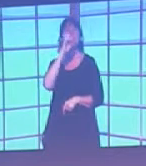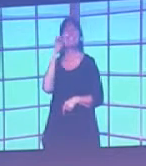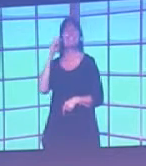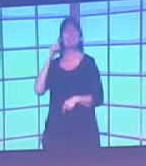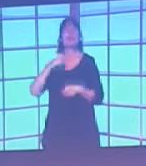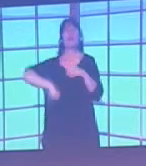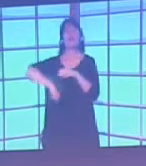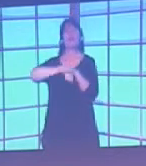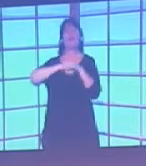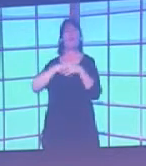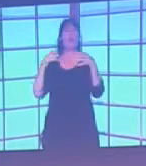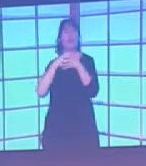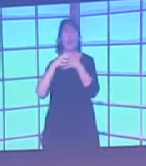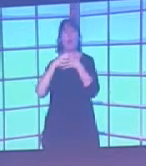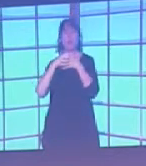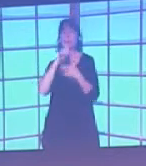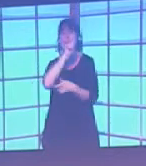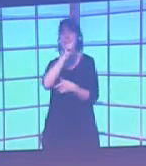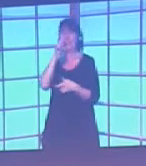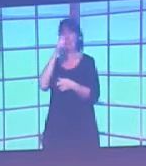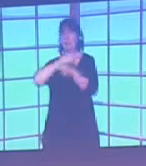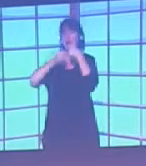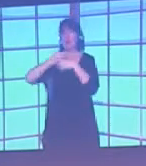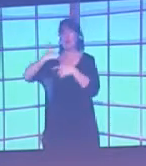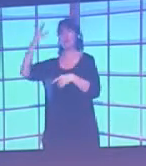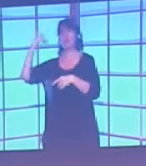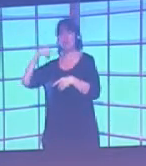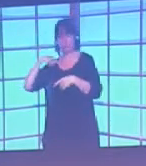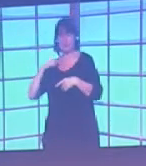ago, and